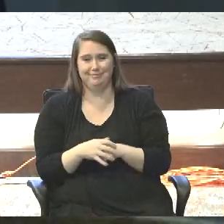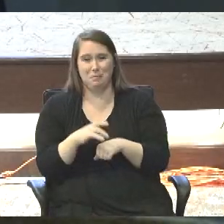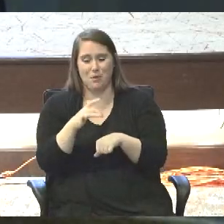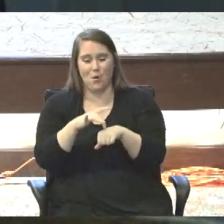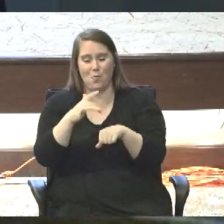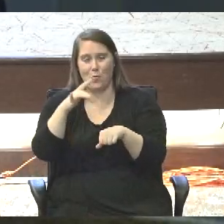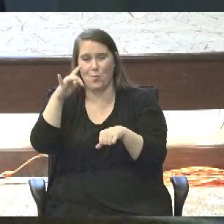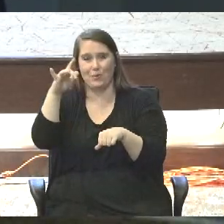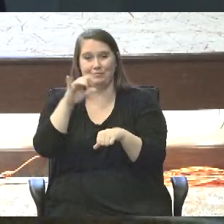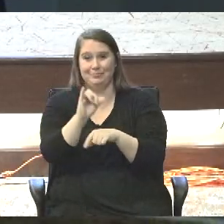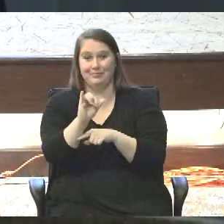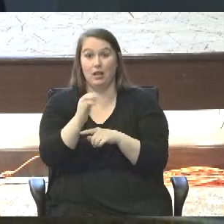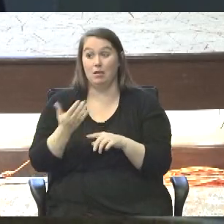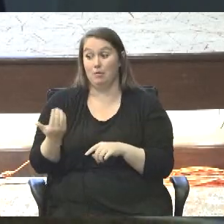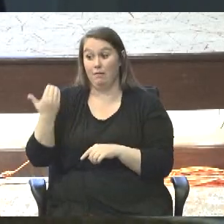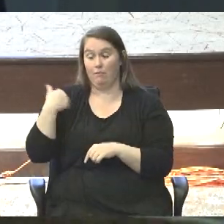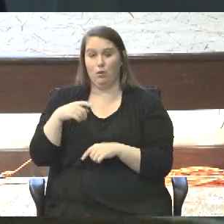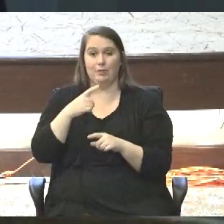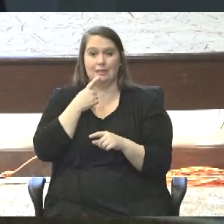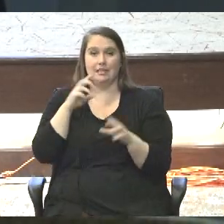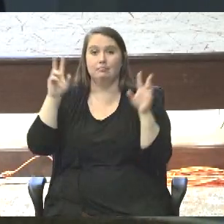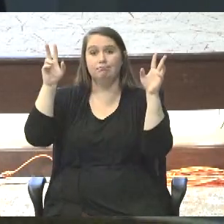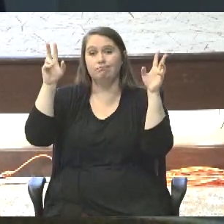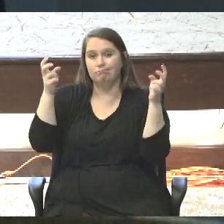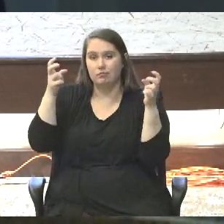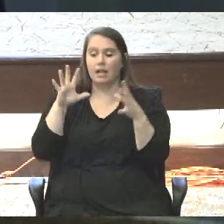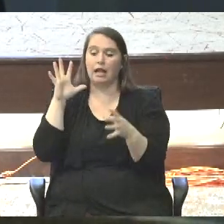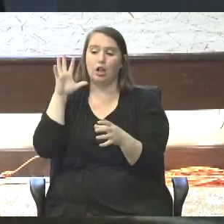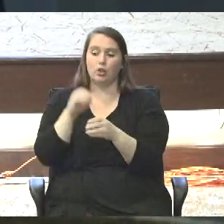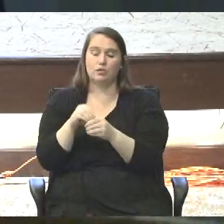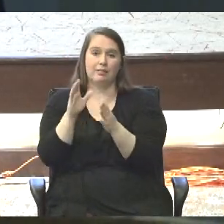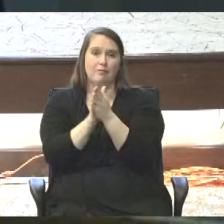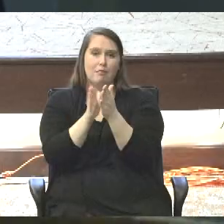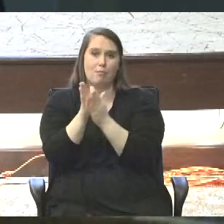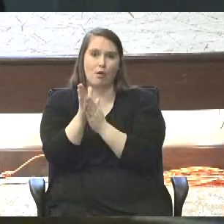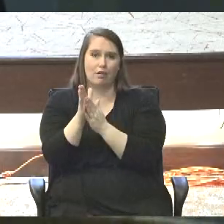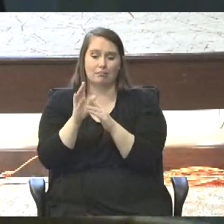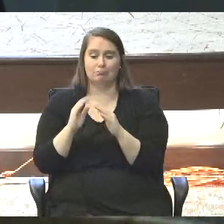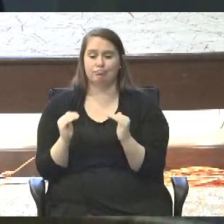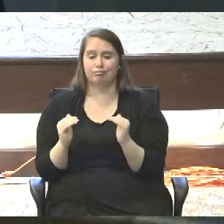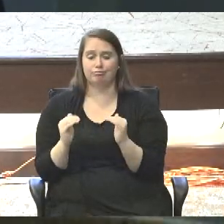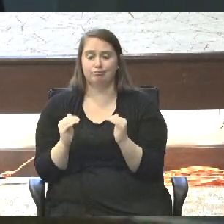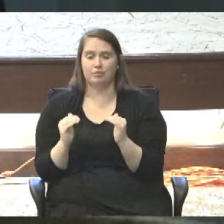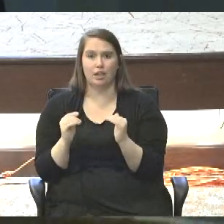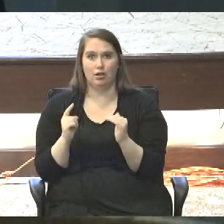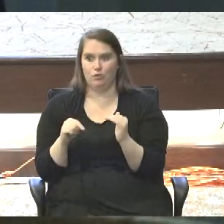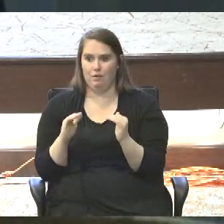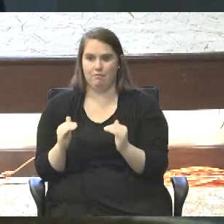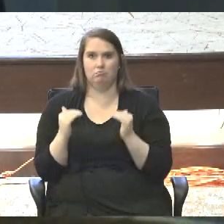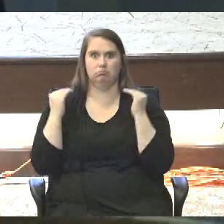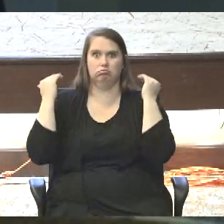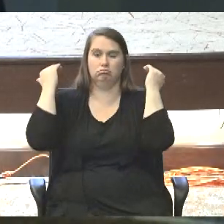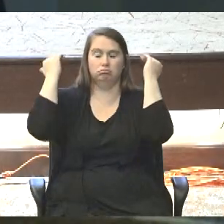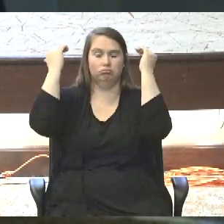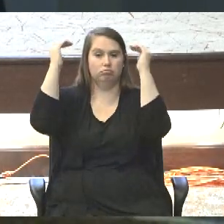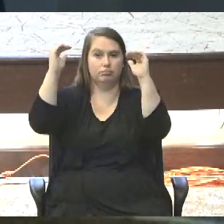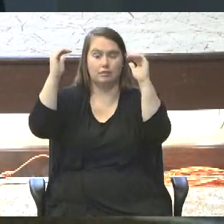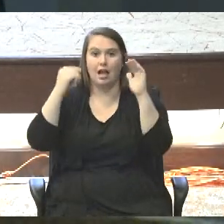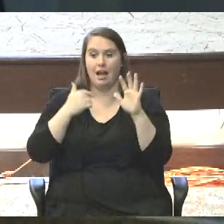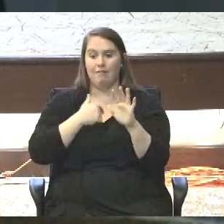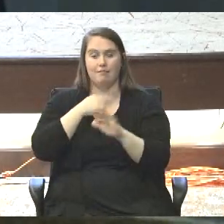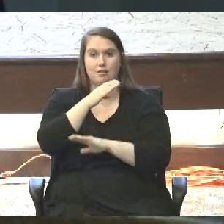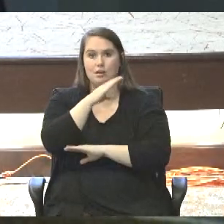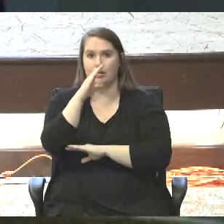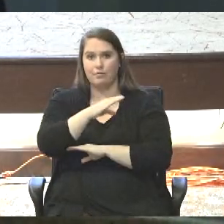park, and you guys have taken it so much further. Never in my mind, I did